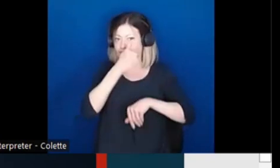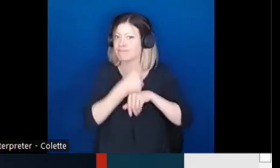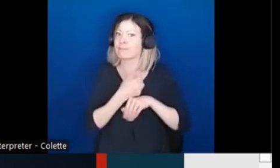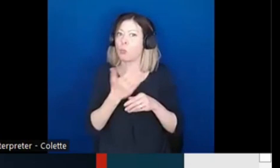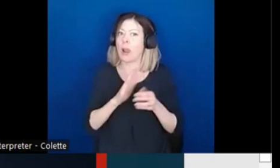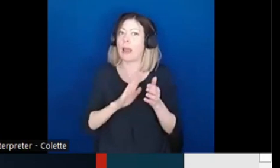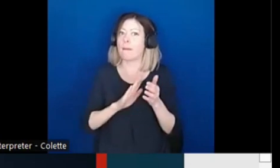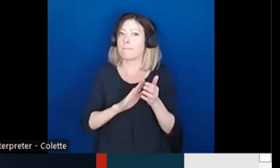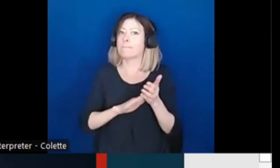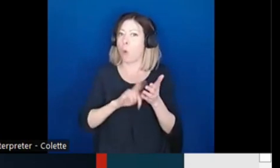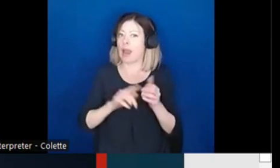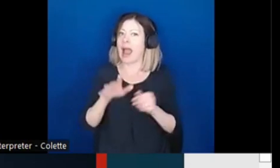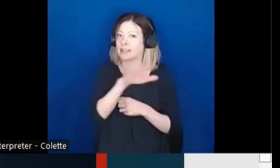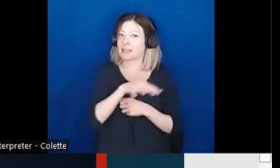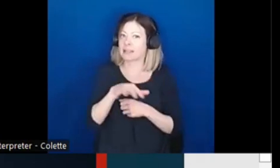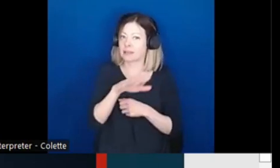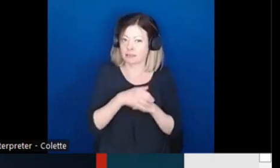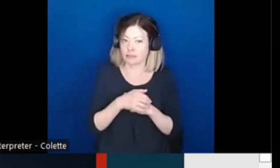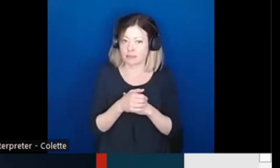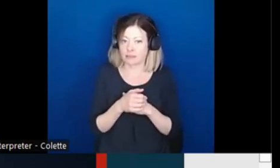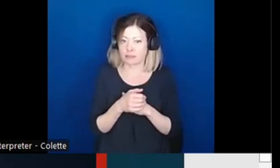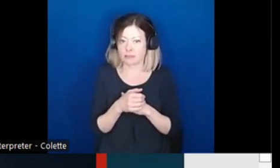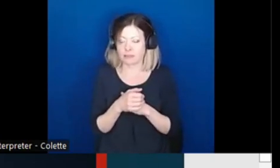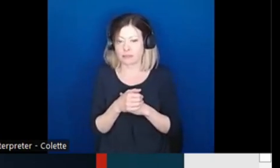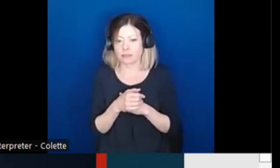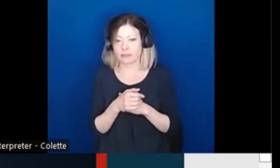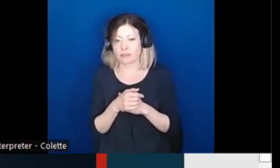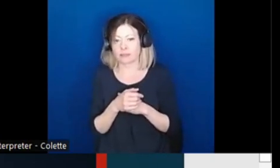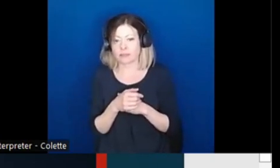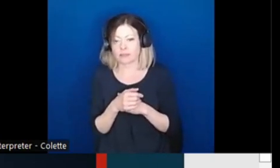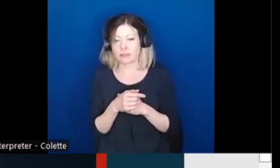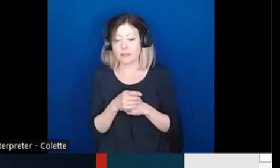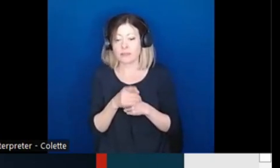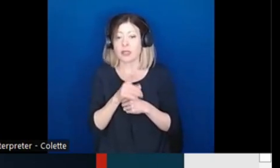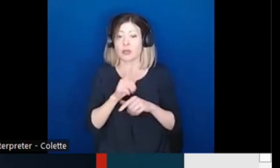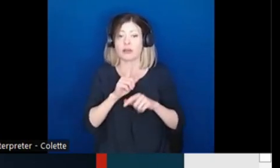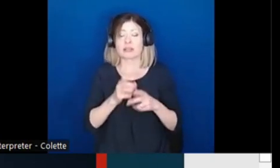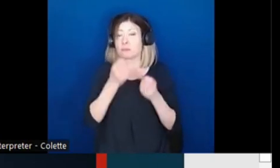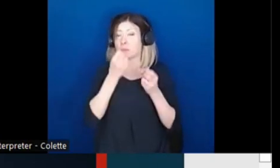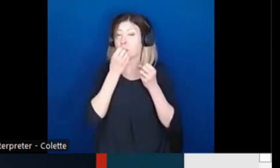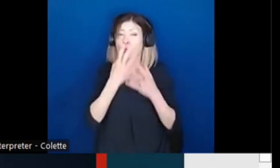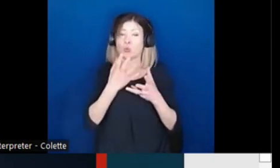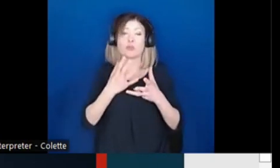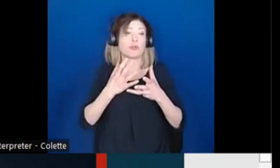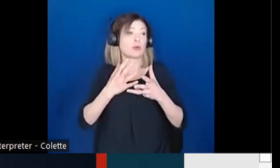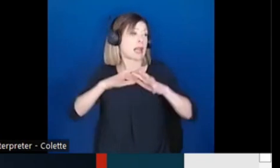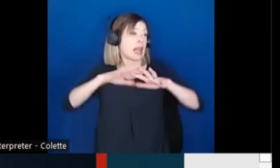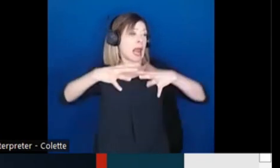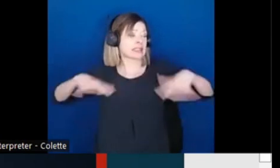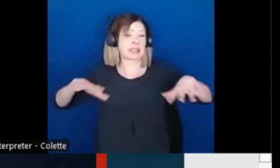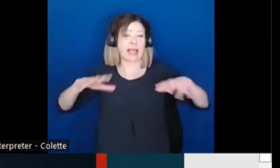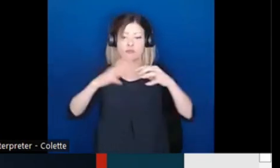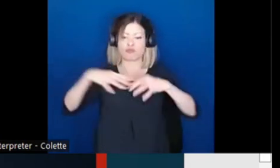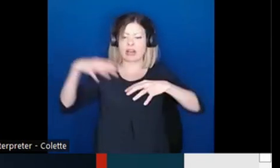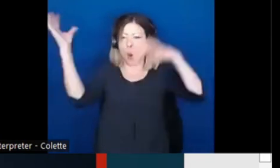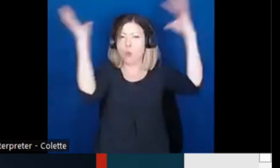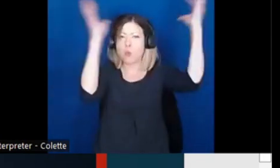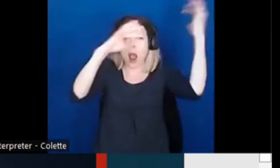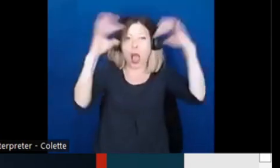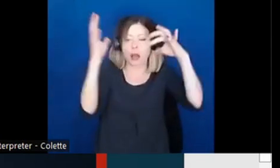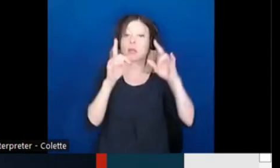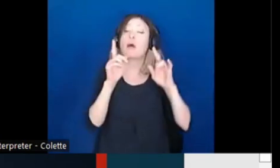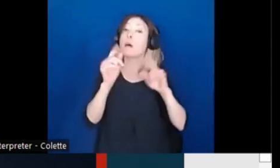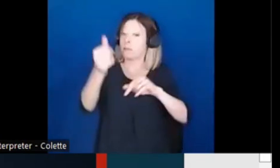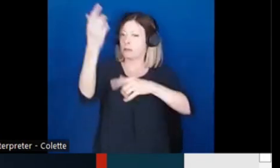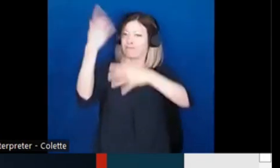now, you have great expanses of this beautiful wild landscape, but it's also quite an industrial landscape, and it was in the